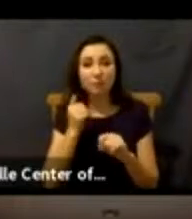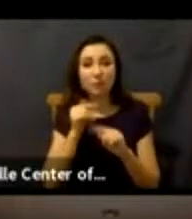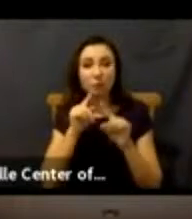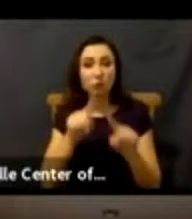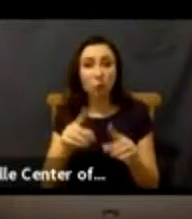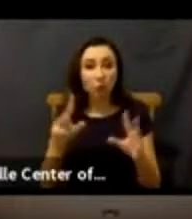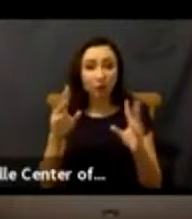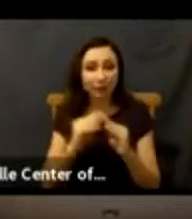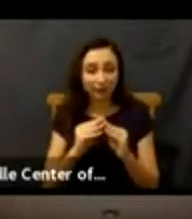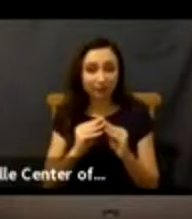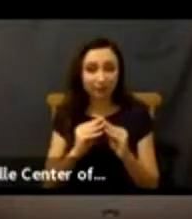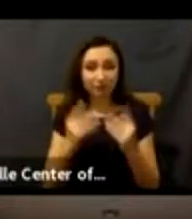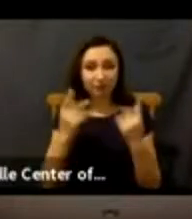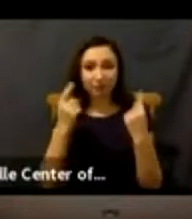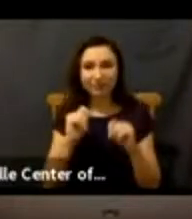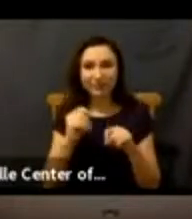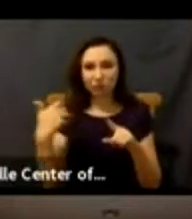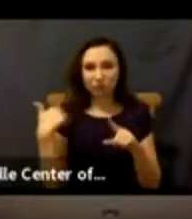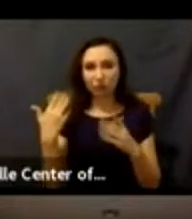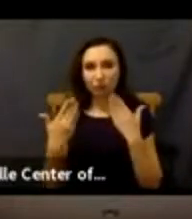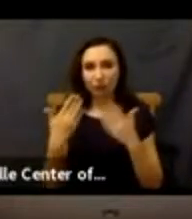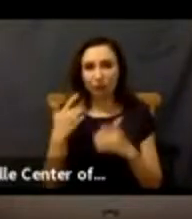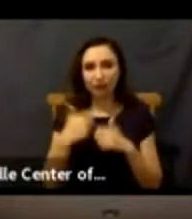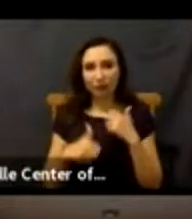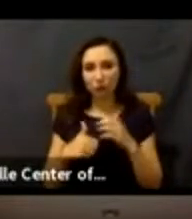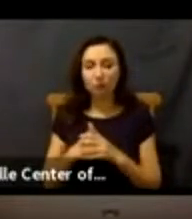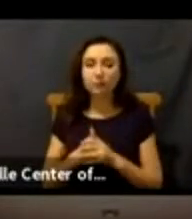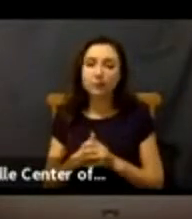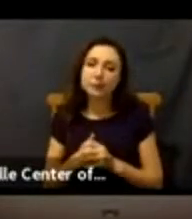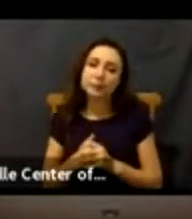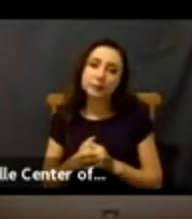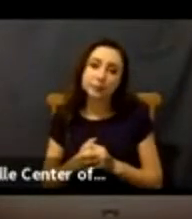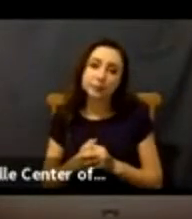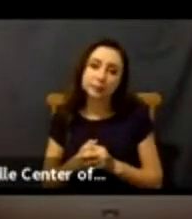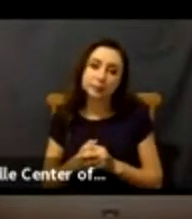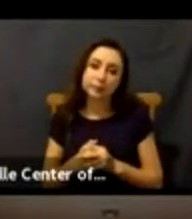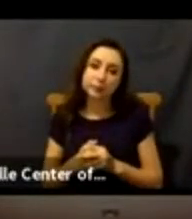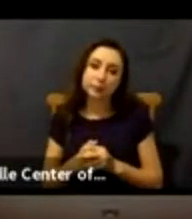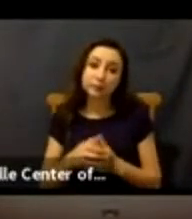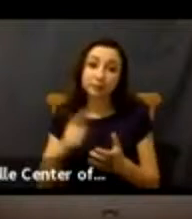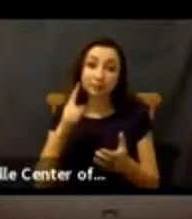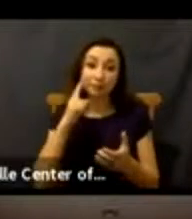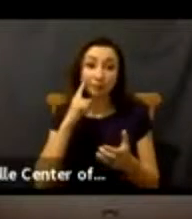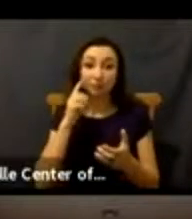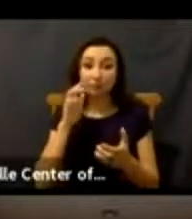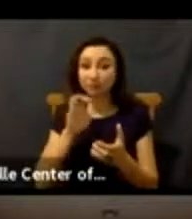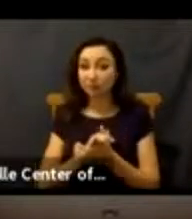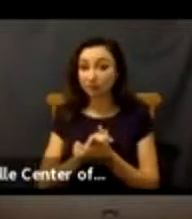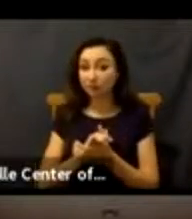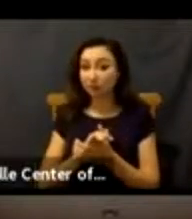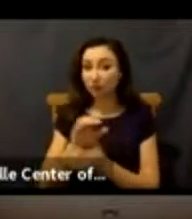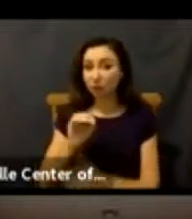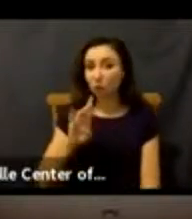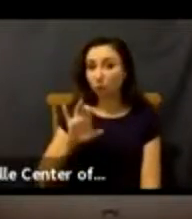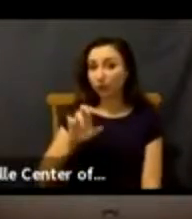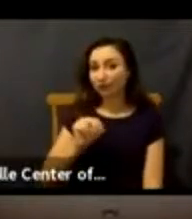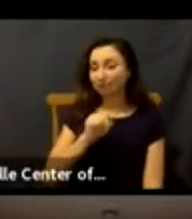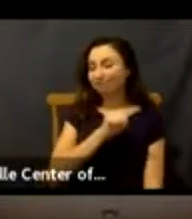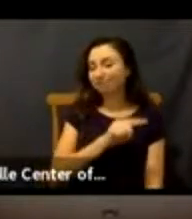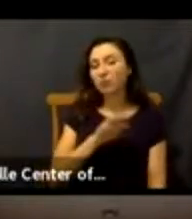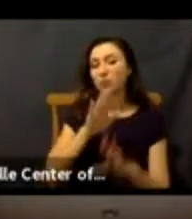I'm trying to chair it may be difficult. I believe it's your prerogative, sir. Dr. Souza is an